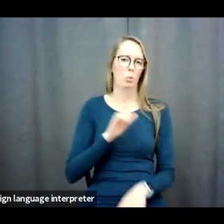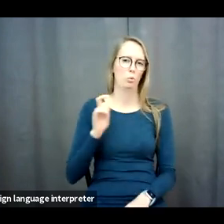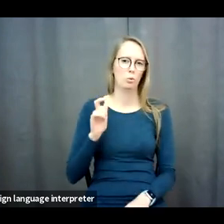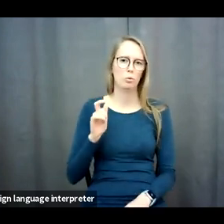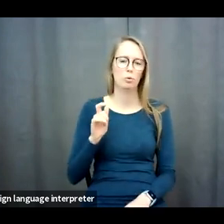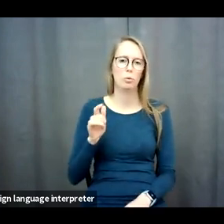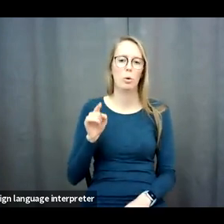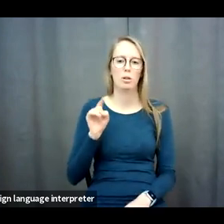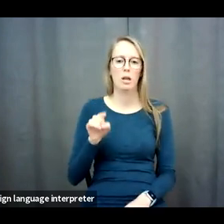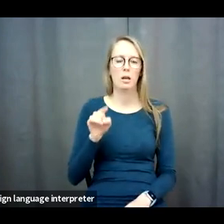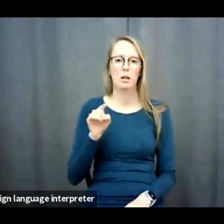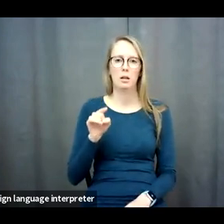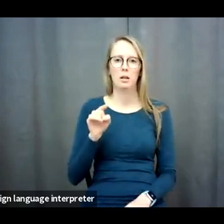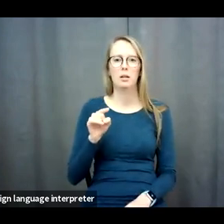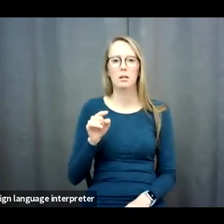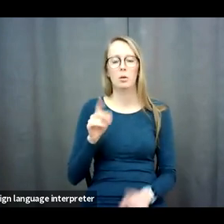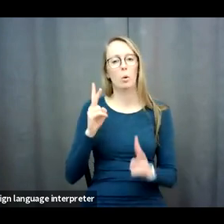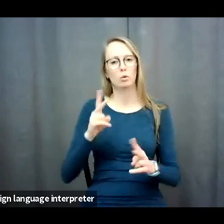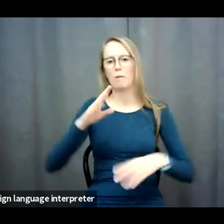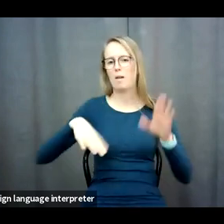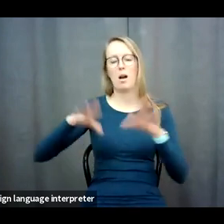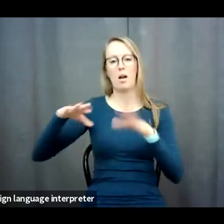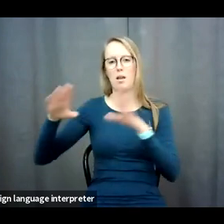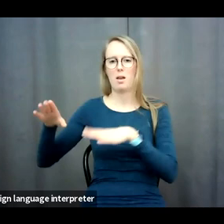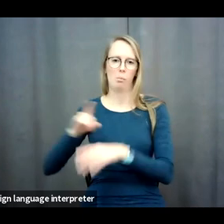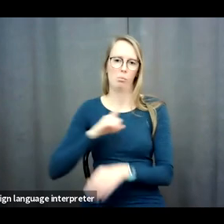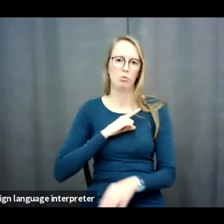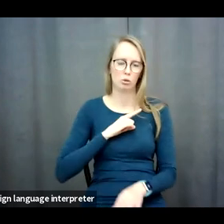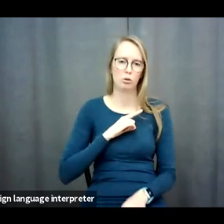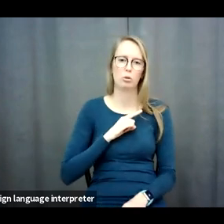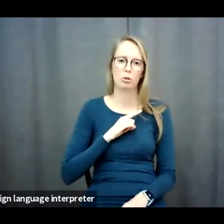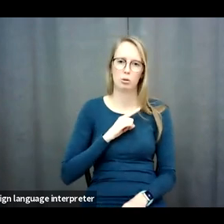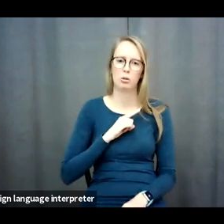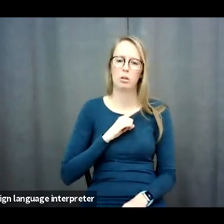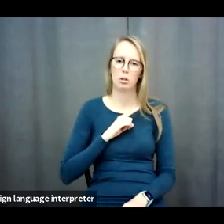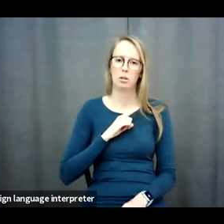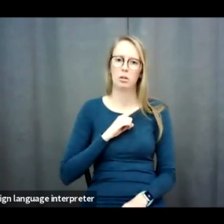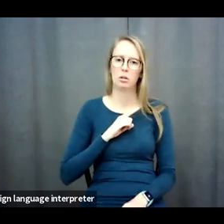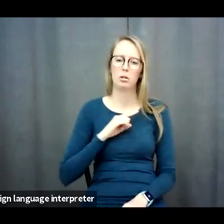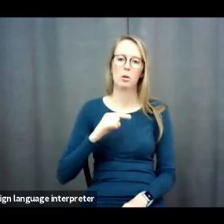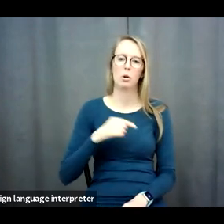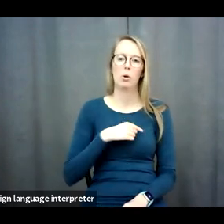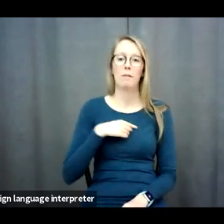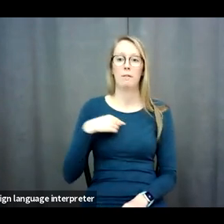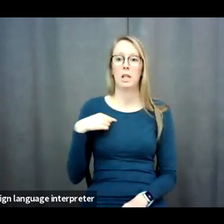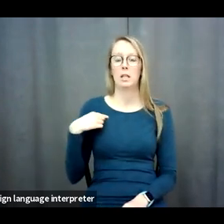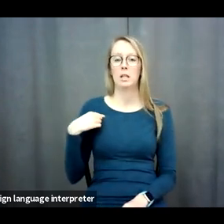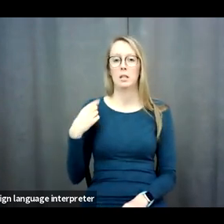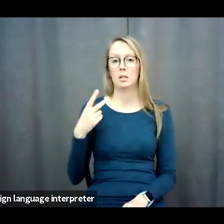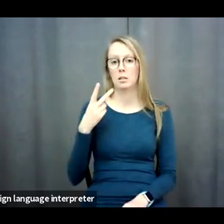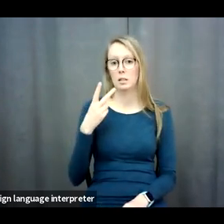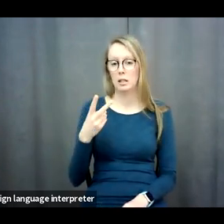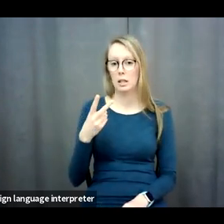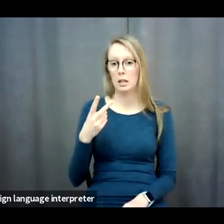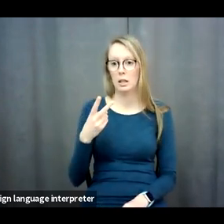that is also, it varies a lot. And we see that because we